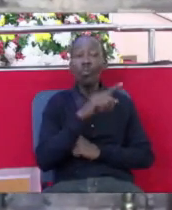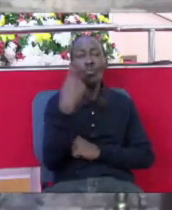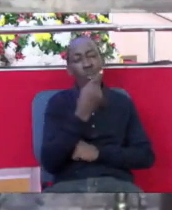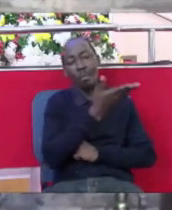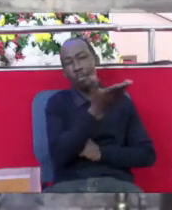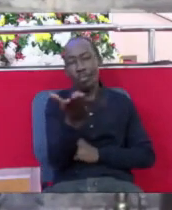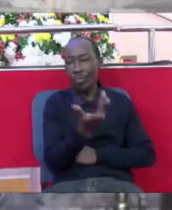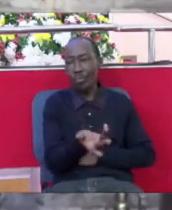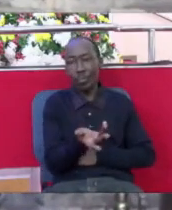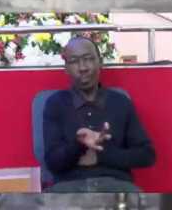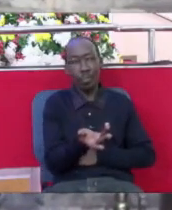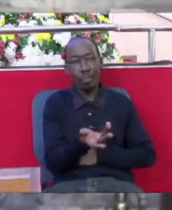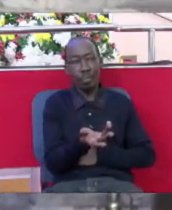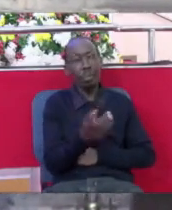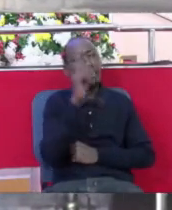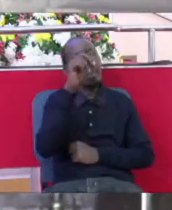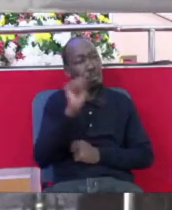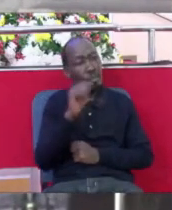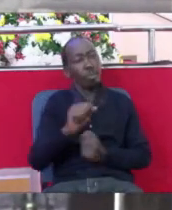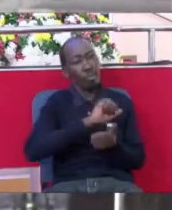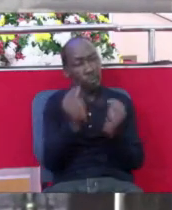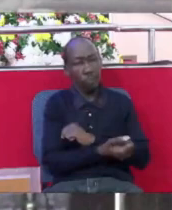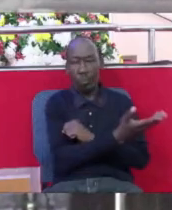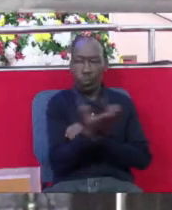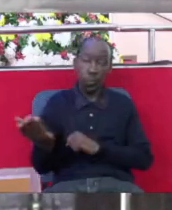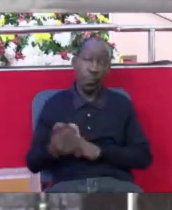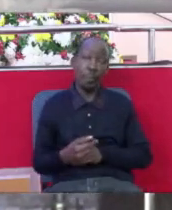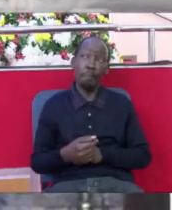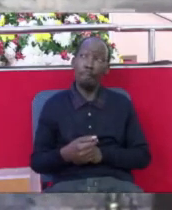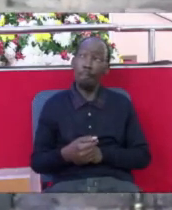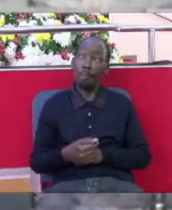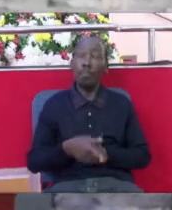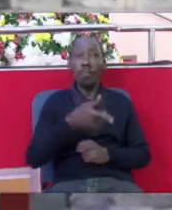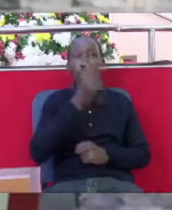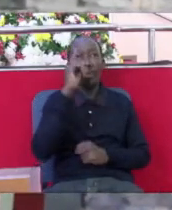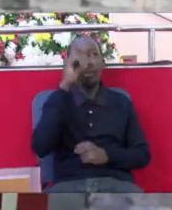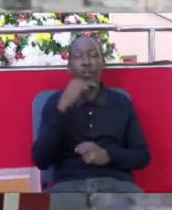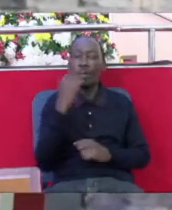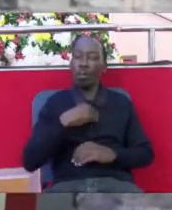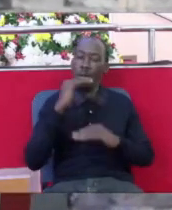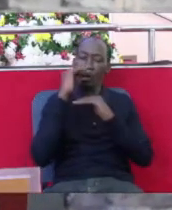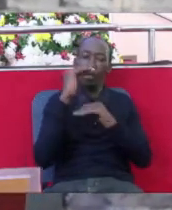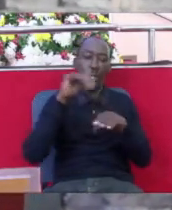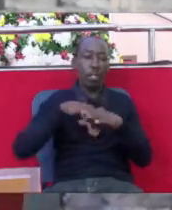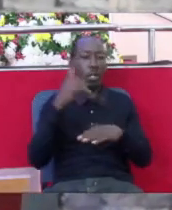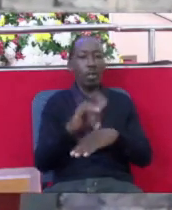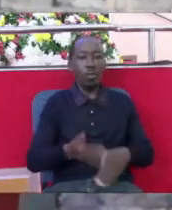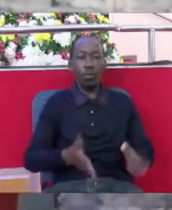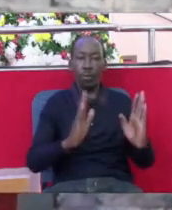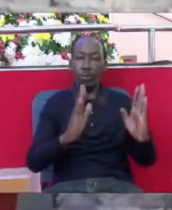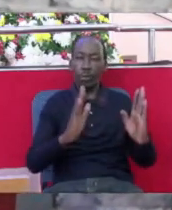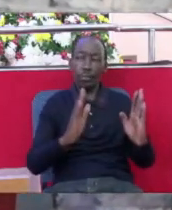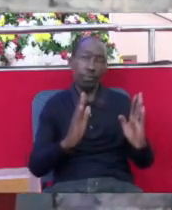you? Wewe ni nani? He can be able to transform you. Anaweza kukubadilisha nawe pia. Because he's not limited in any way. Ya kwamba yeye hana upungufu katika njia